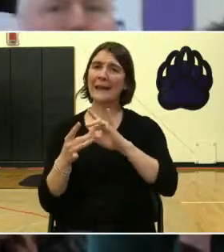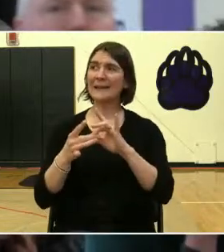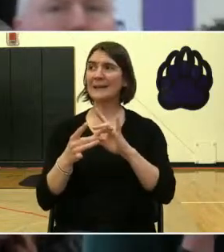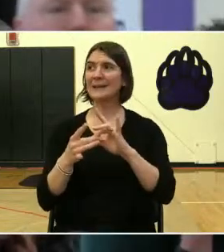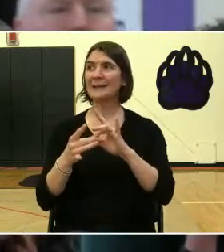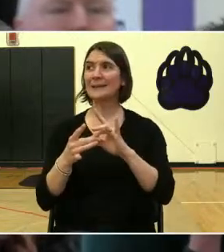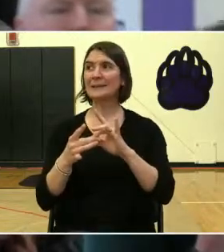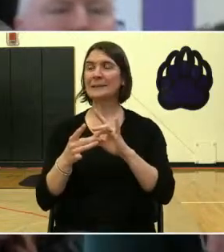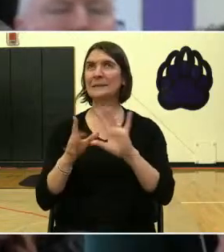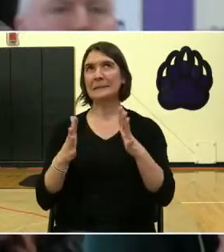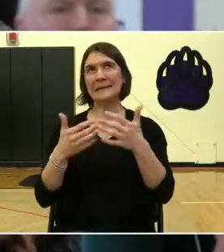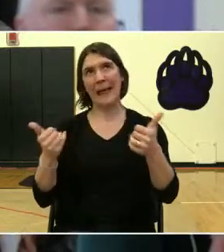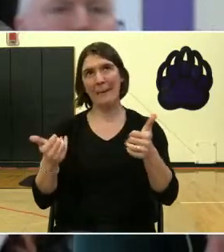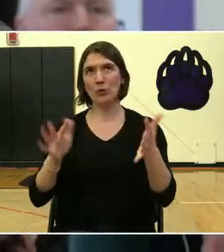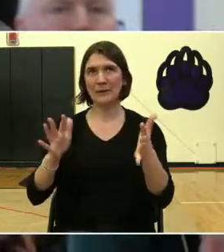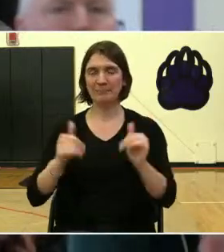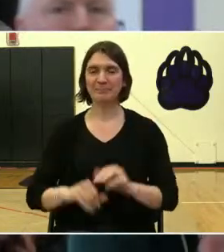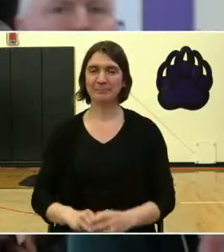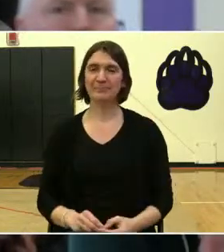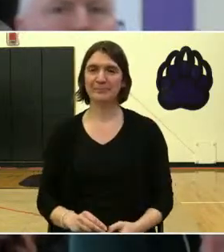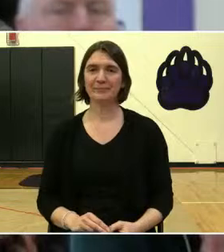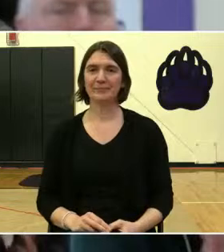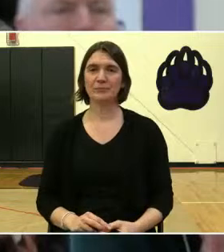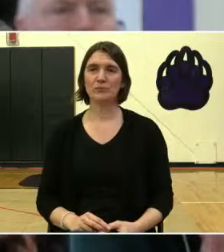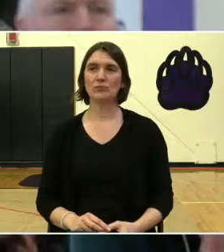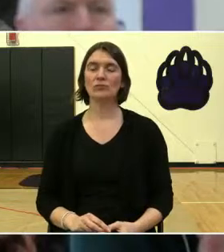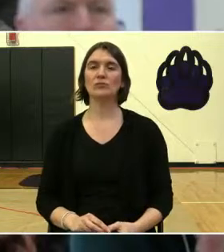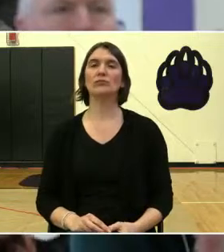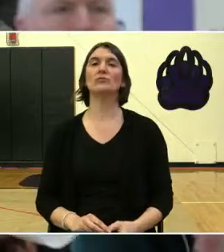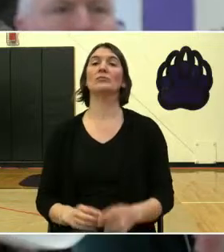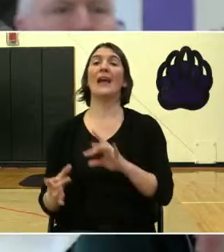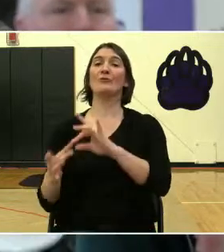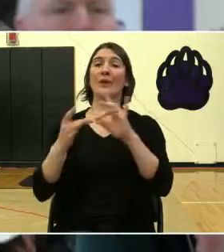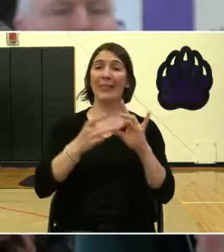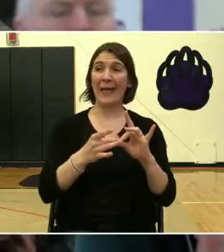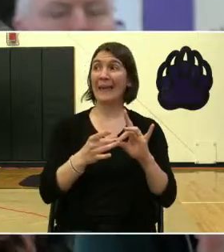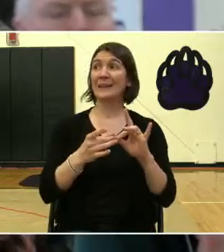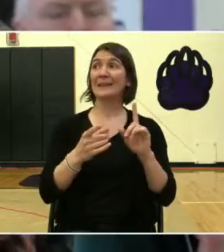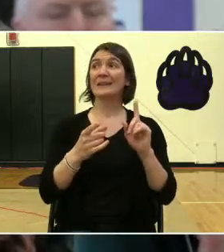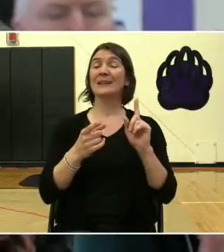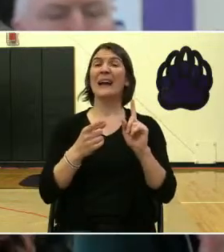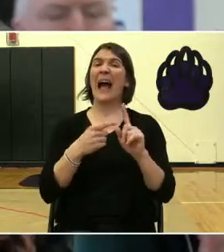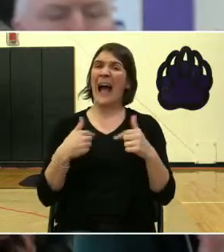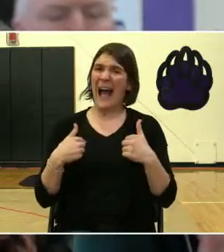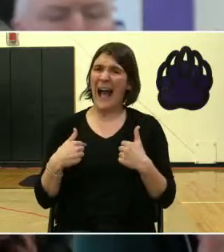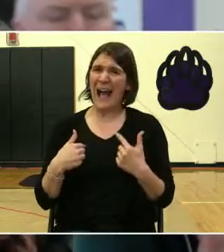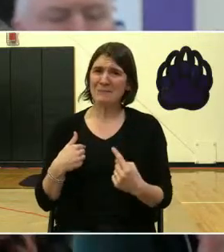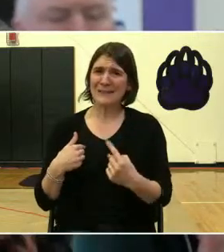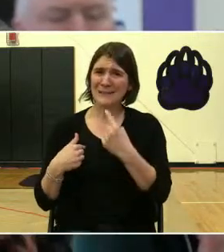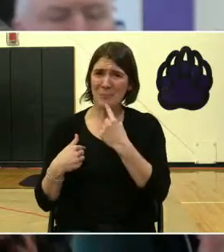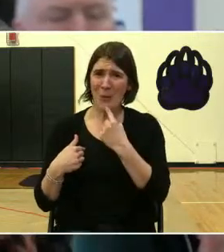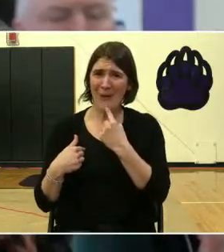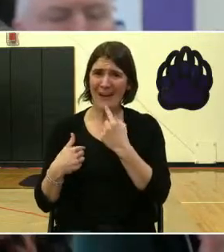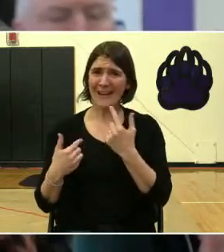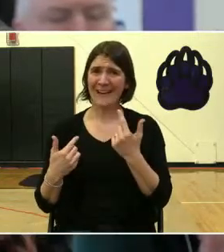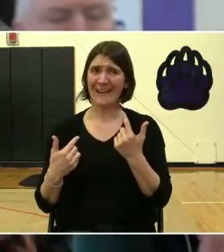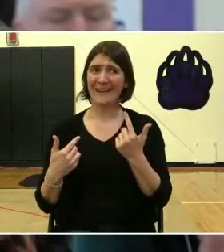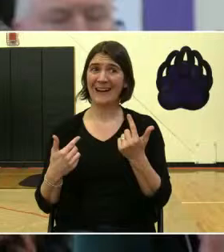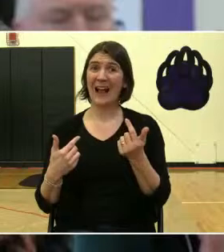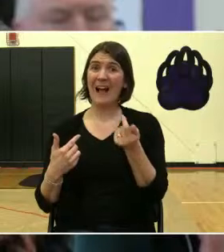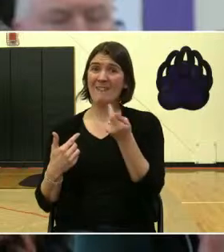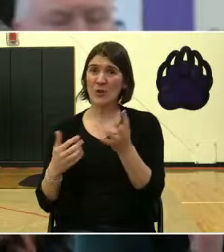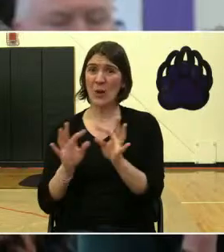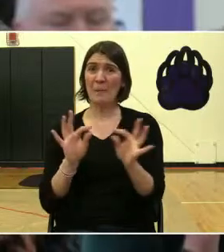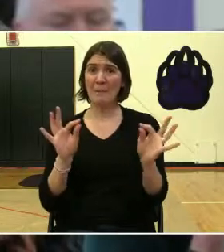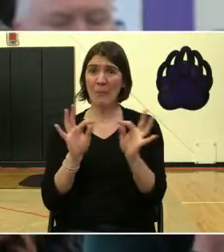also separate um and related to the comment that I made to you because I'm disappointed that there are actually a few